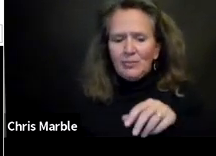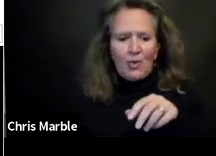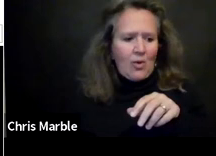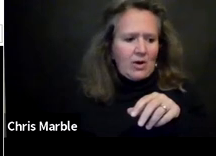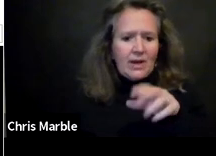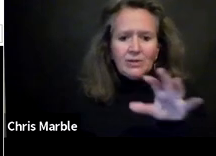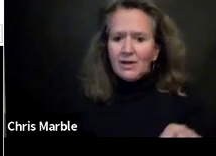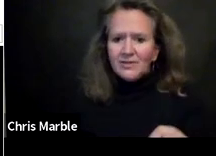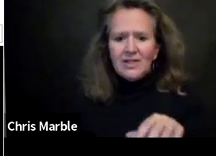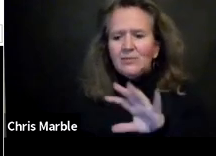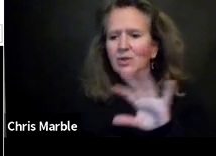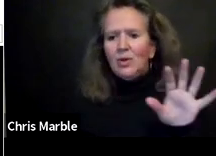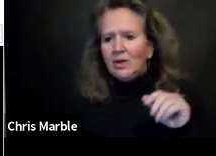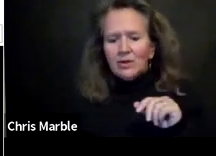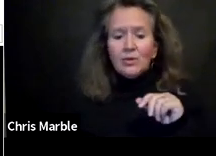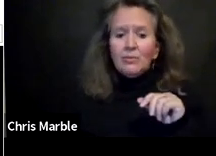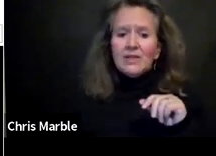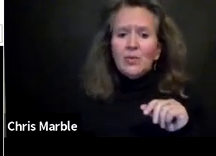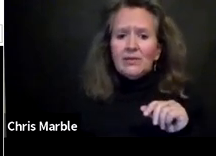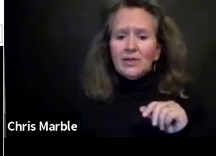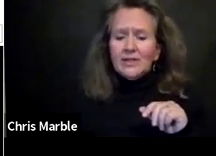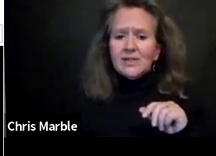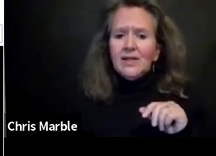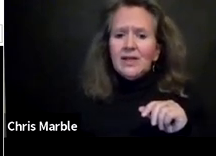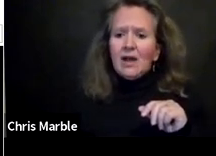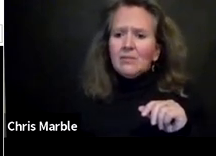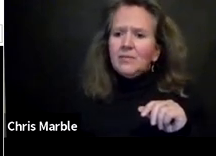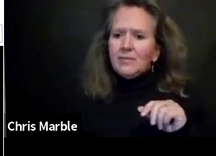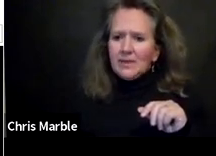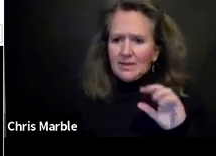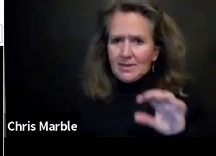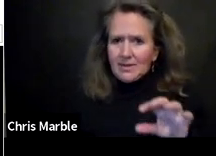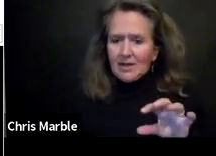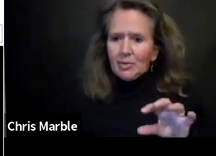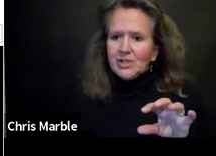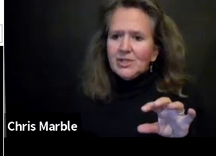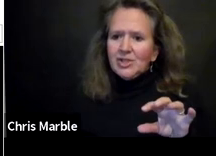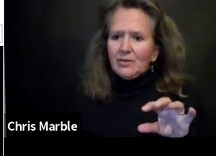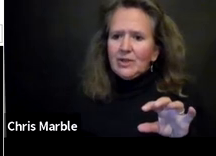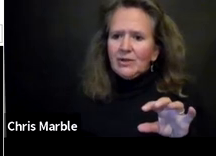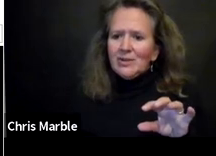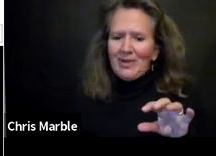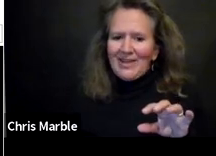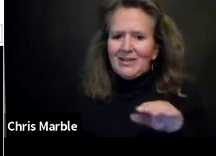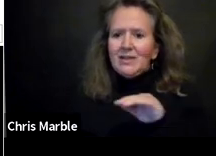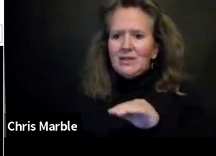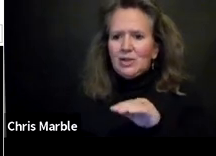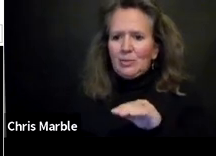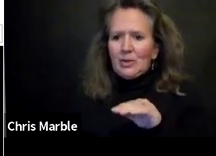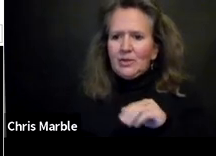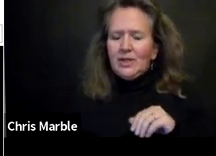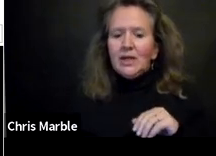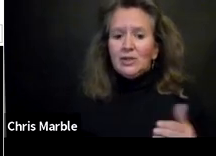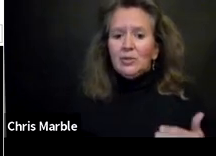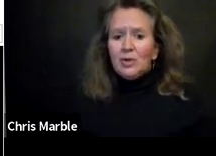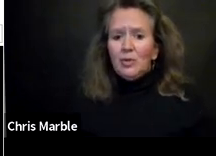Zoom or Microsoft Teams or Google Meets, whatever it is, the deaf person is generally going to pin the